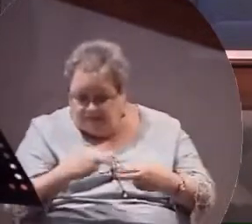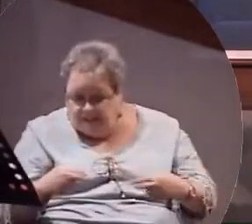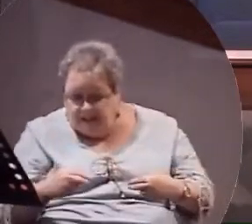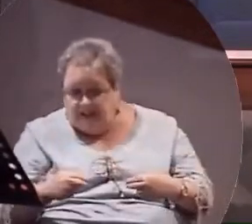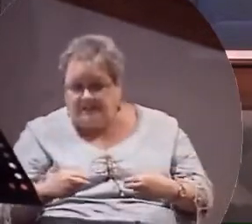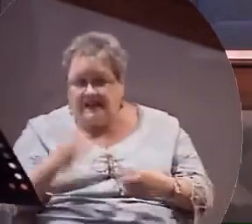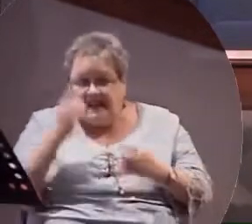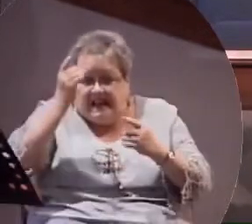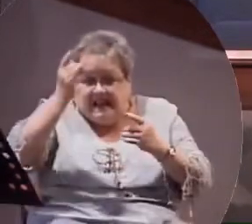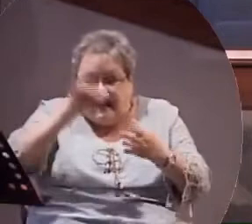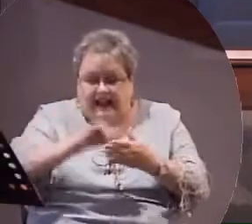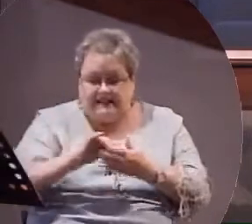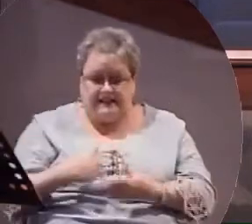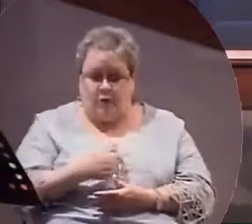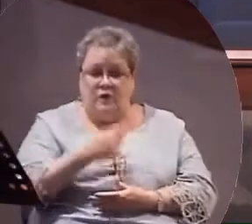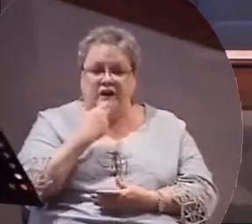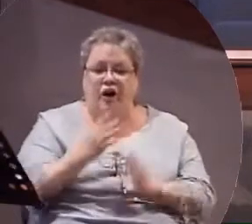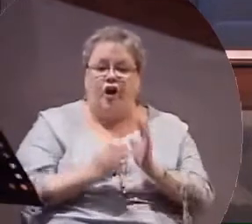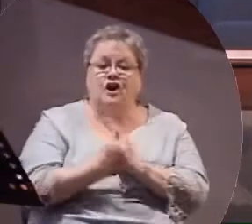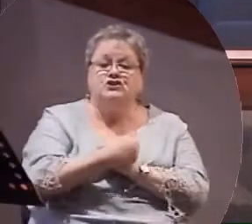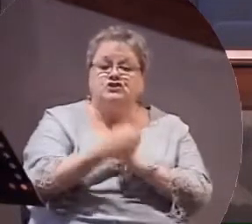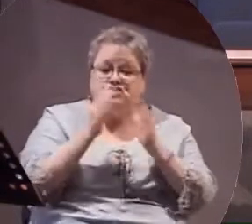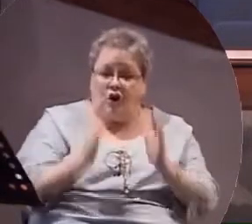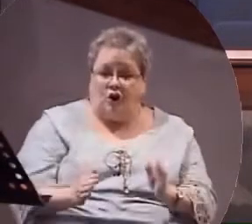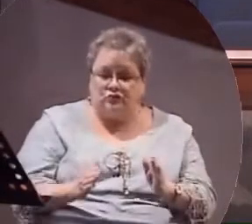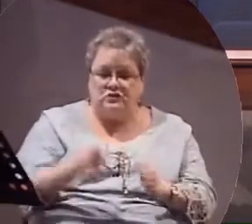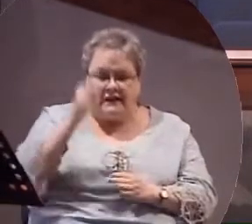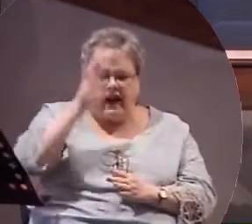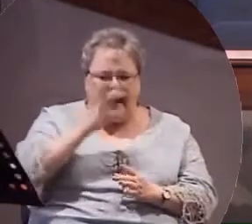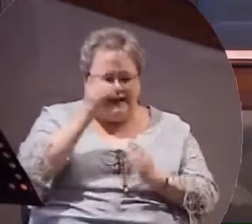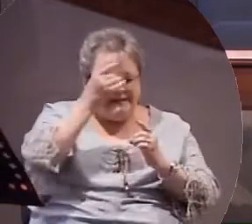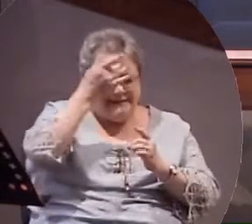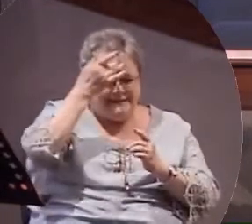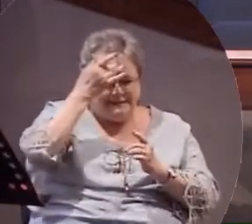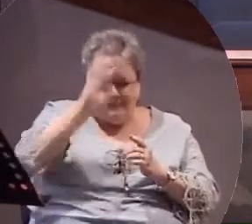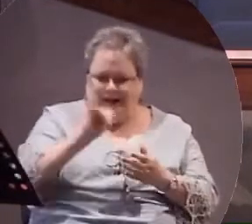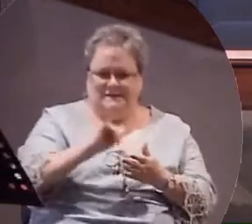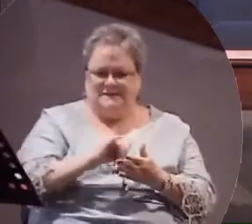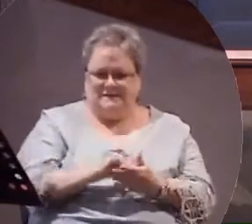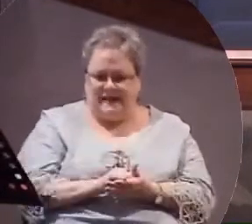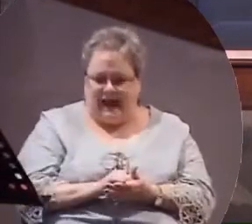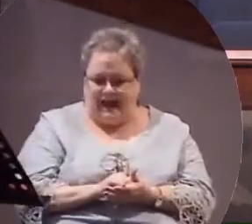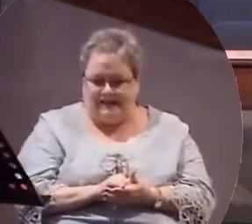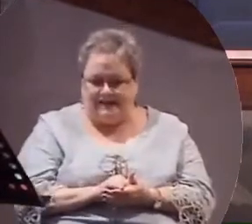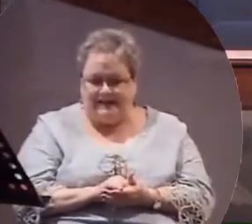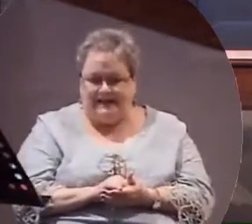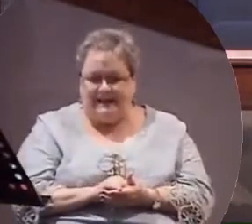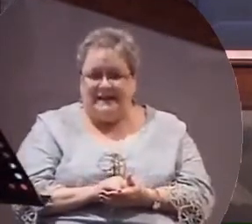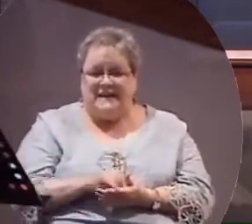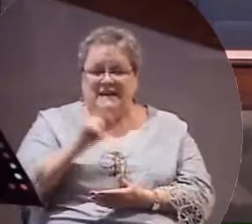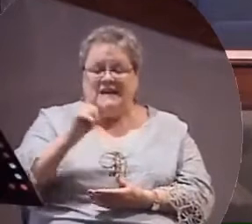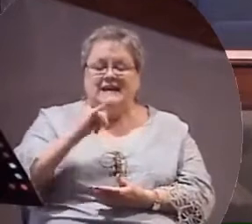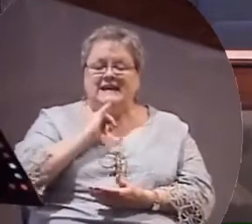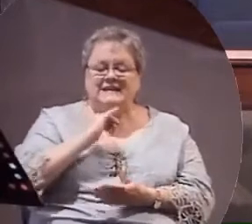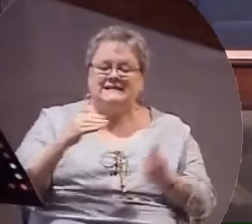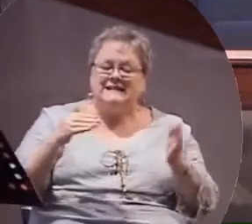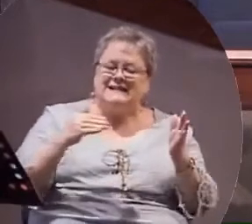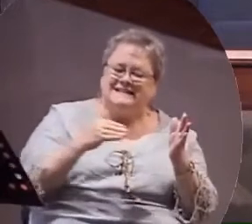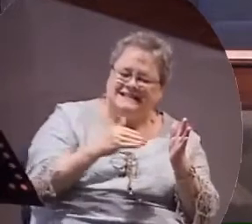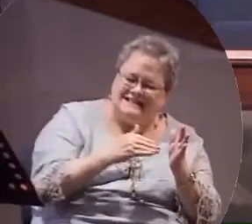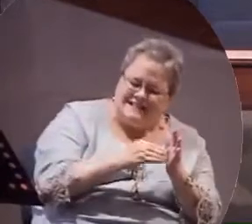that we're adulterous. God despises that. Hey, let me tell you, He's not just definitely against that. He